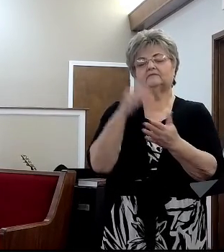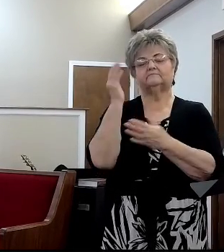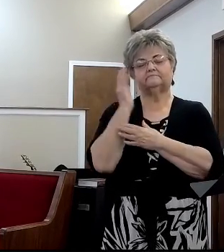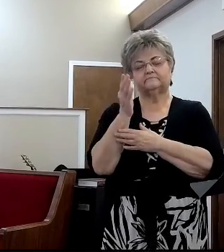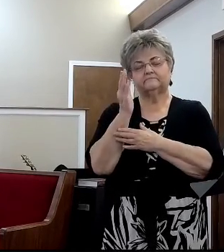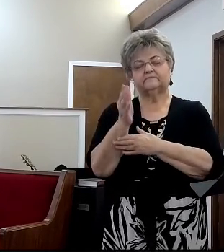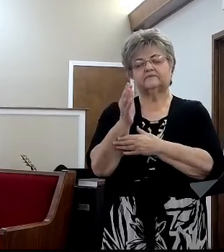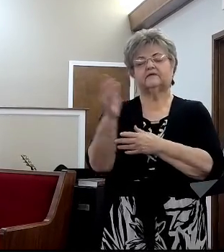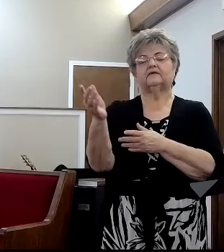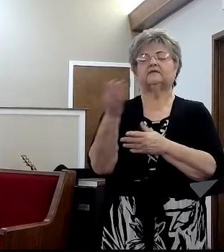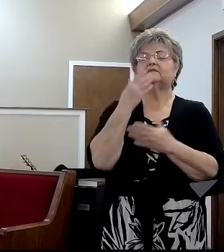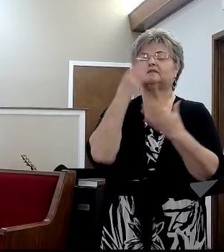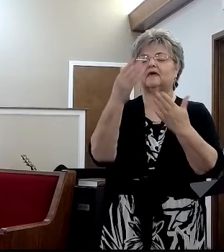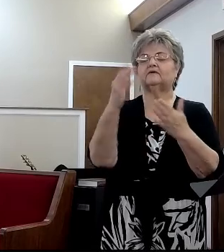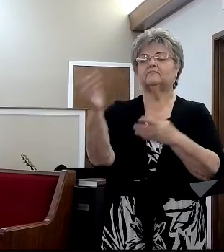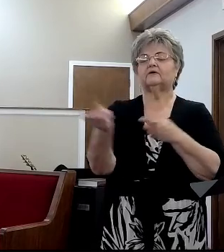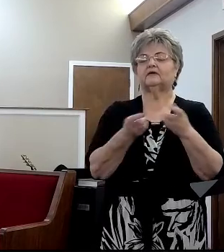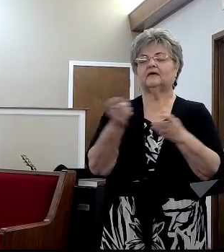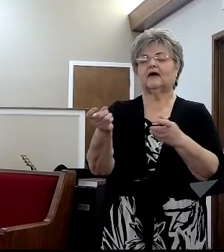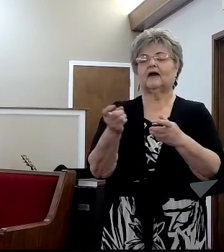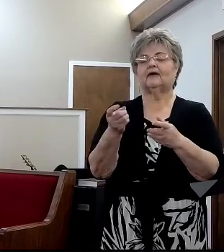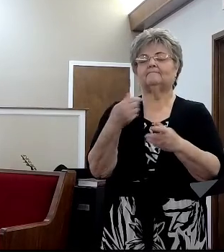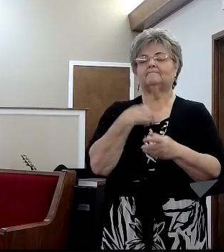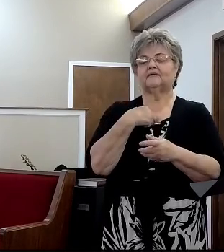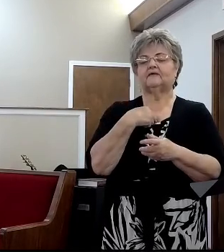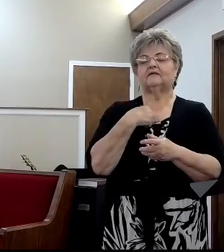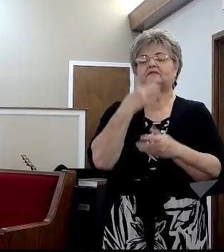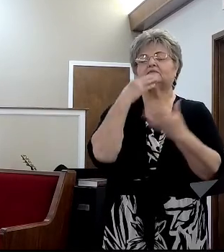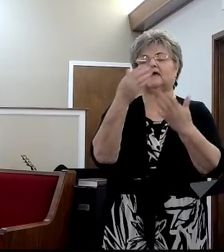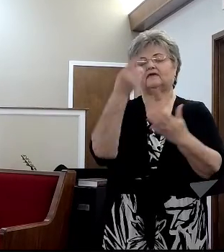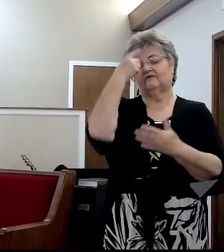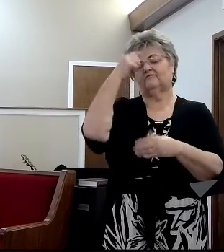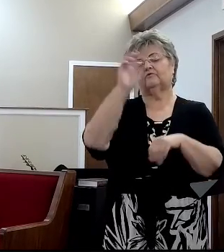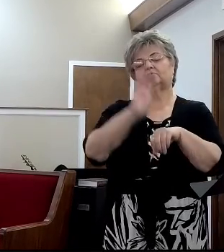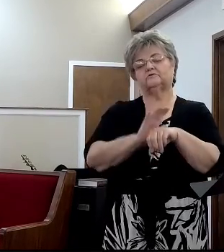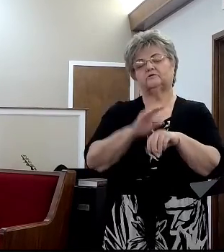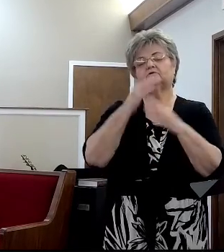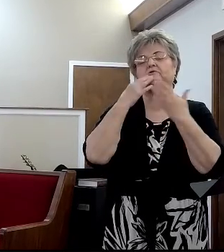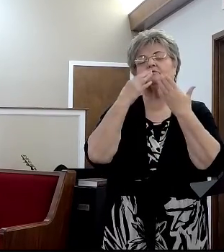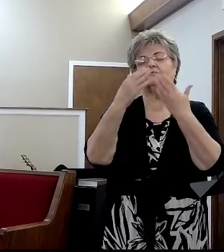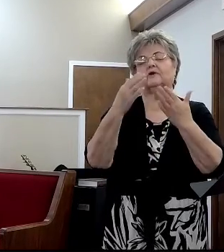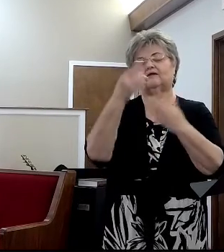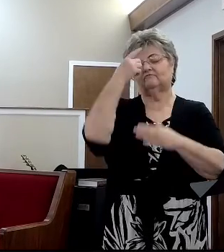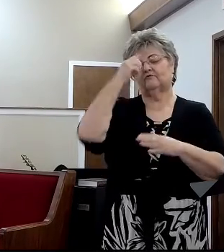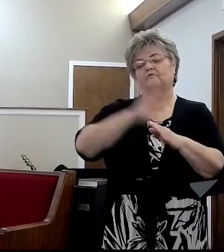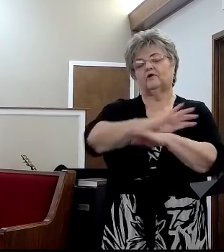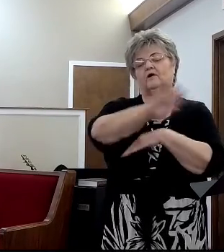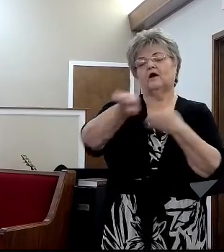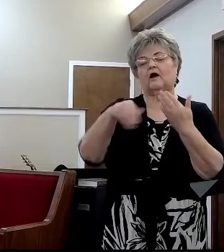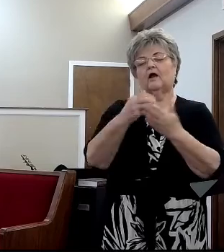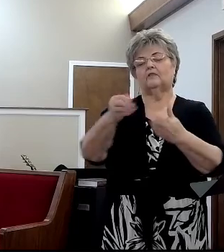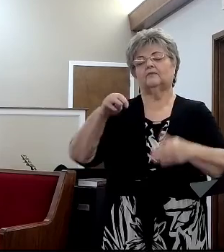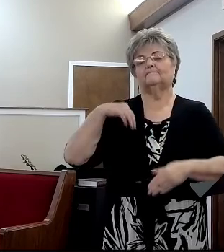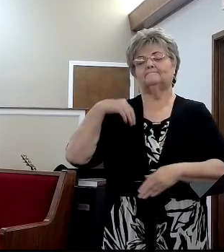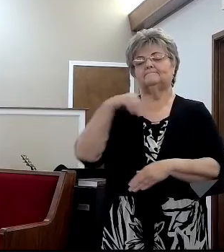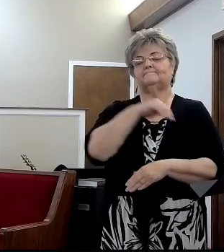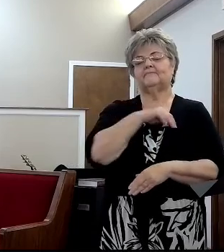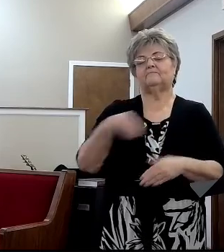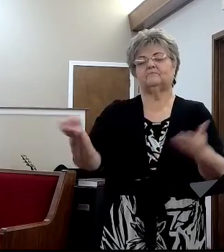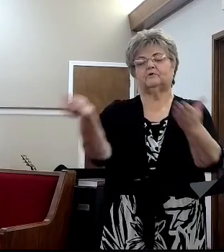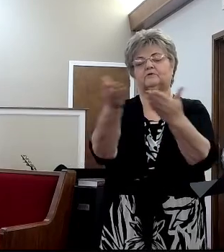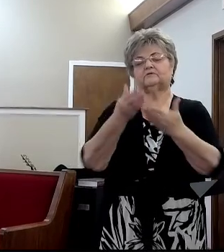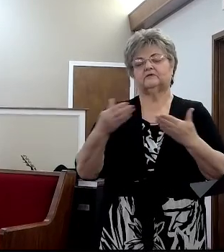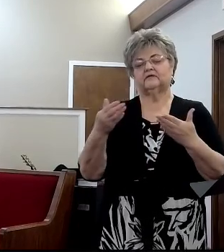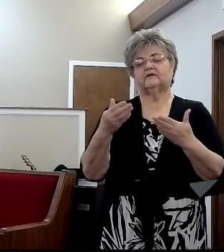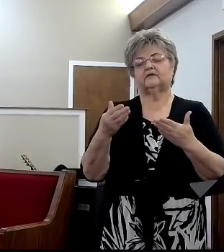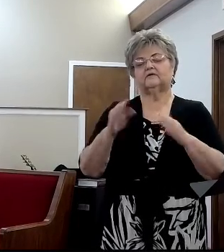thank you for guiding and directing me. Lord, I thank you for this church. So grateful for all the members here, Lord. Lord, and just